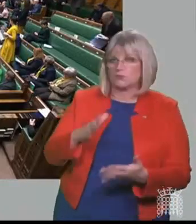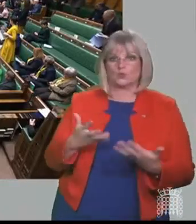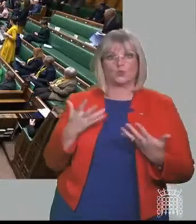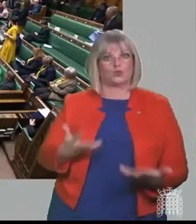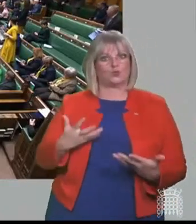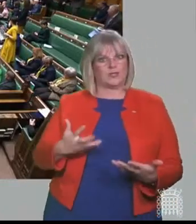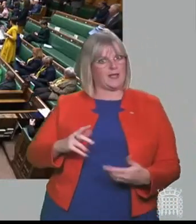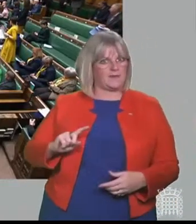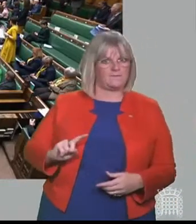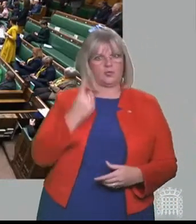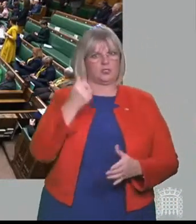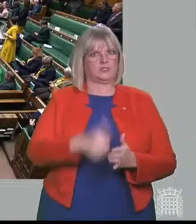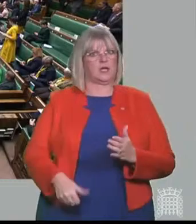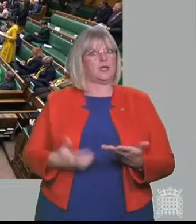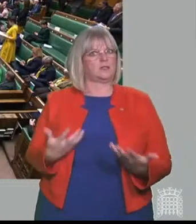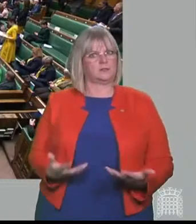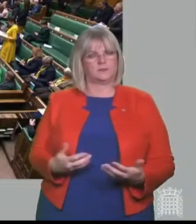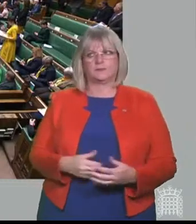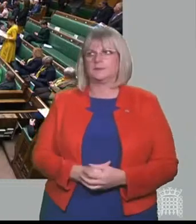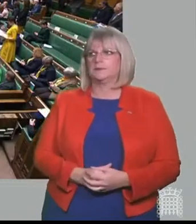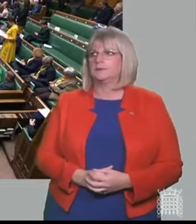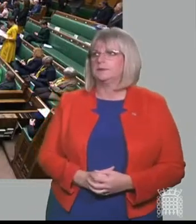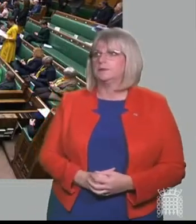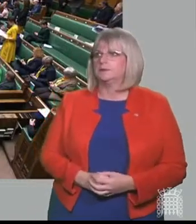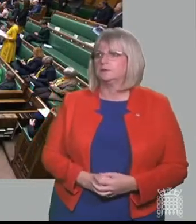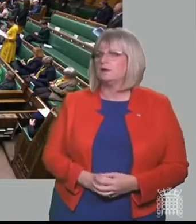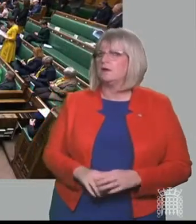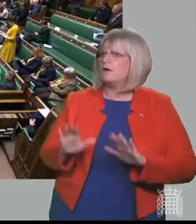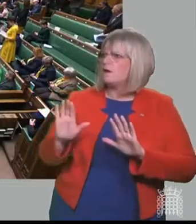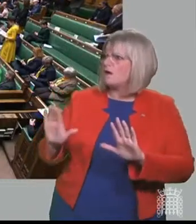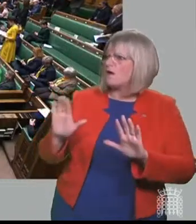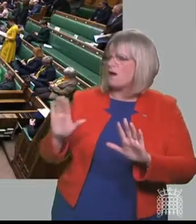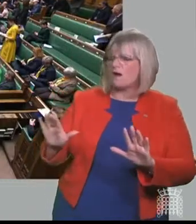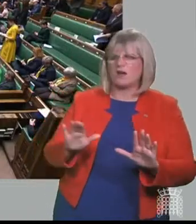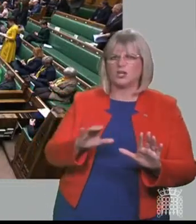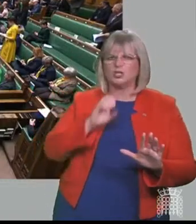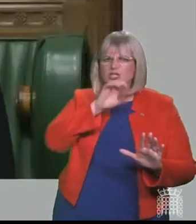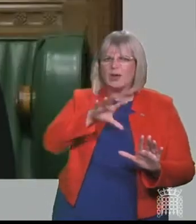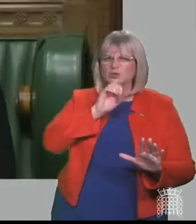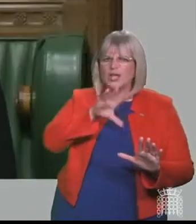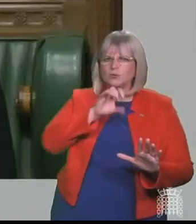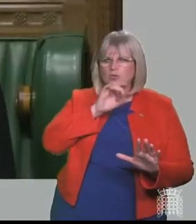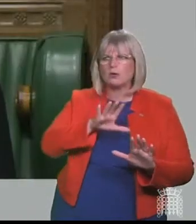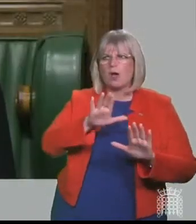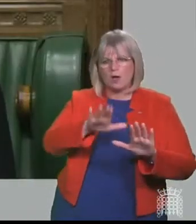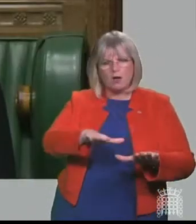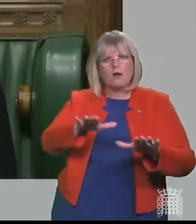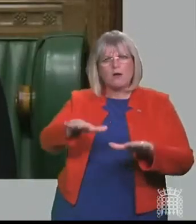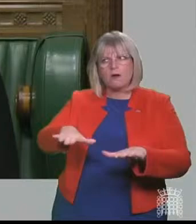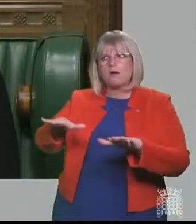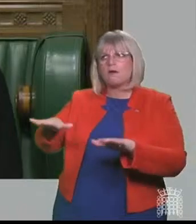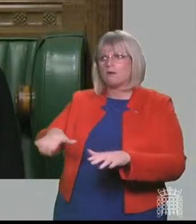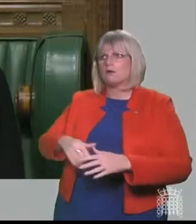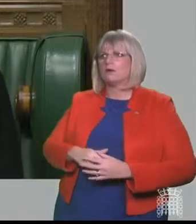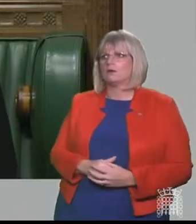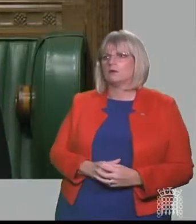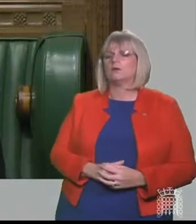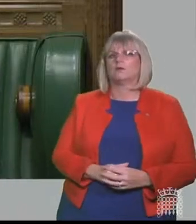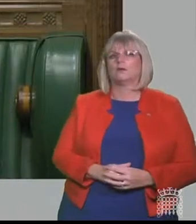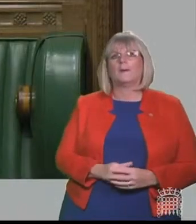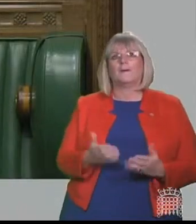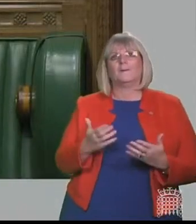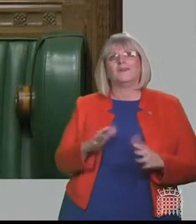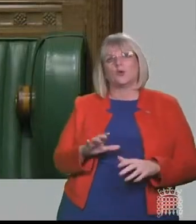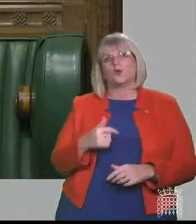Before we don't need any shouting, thank you very much. Before I call the Chairman of the